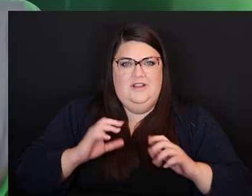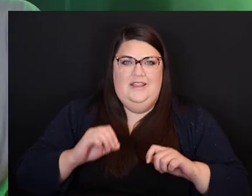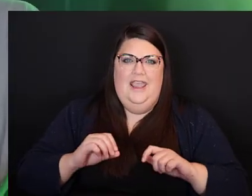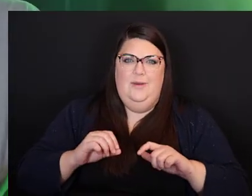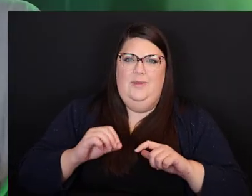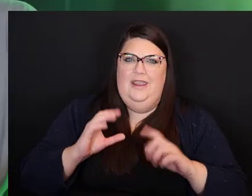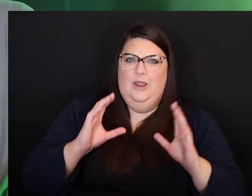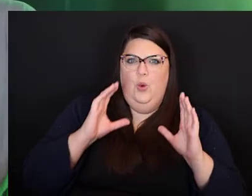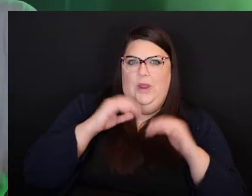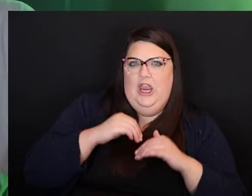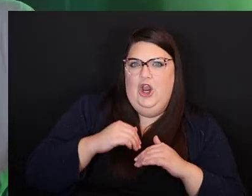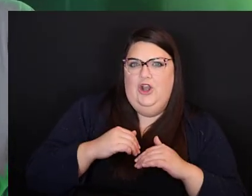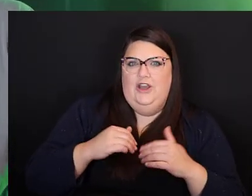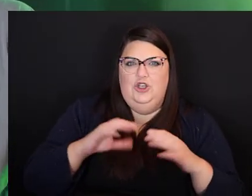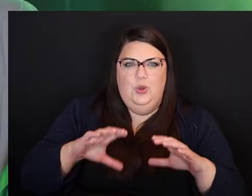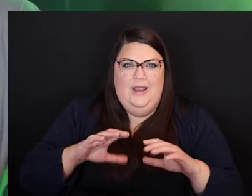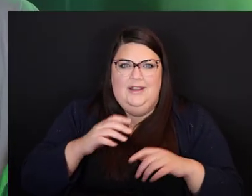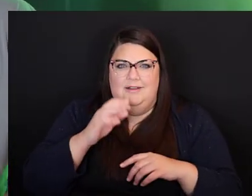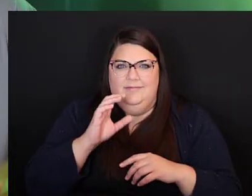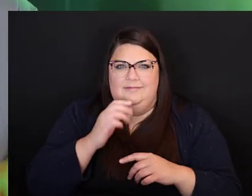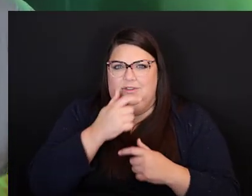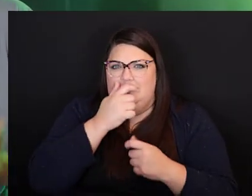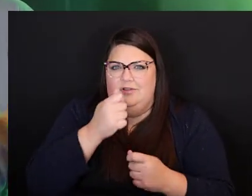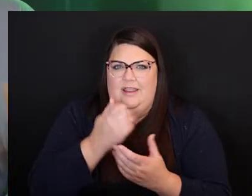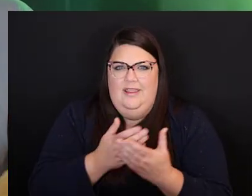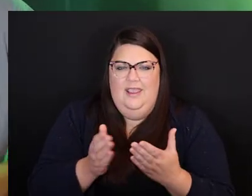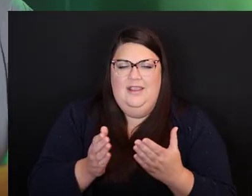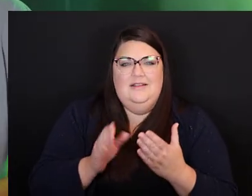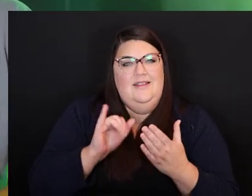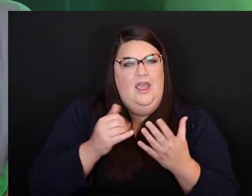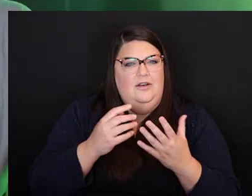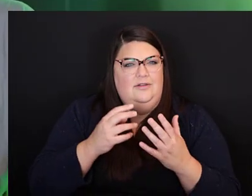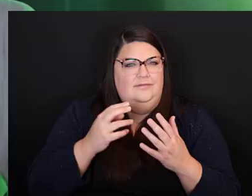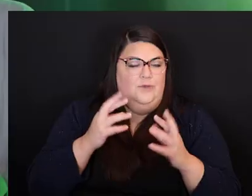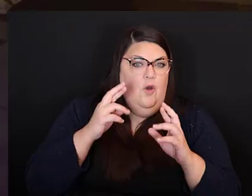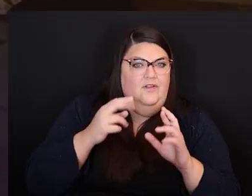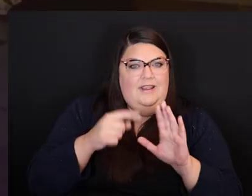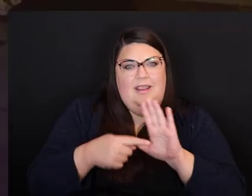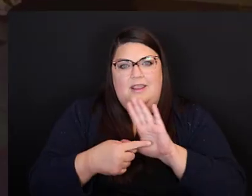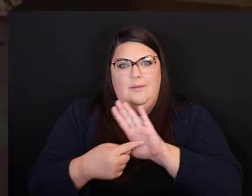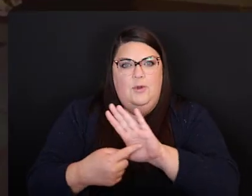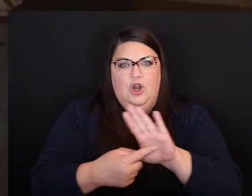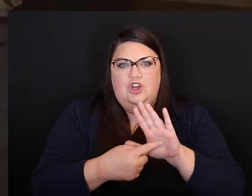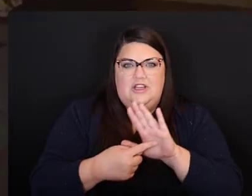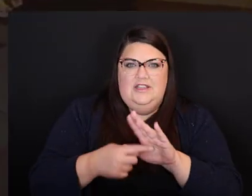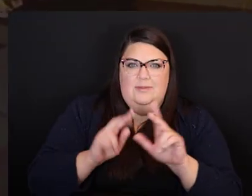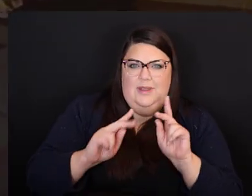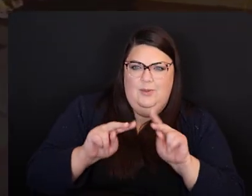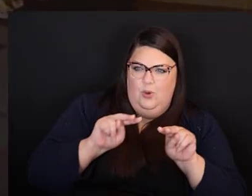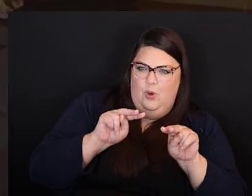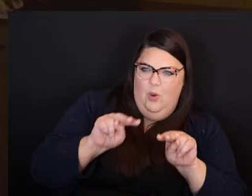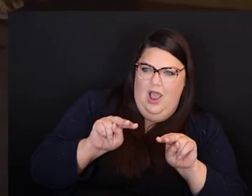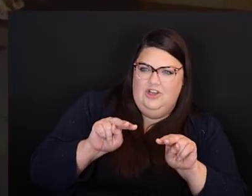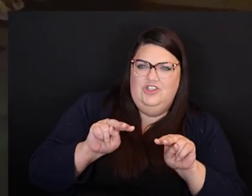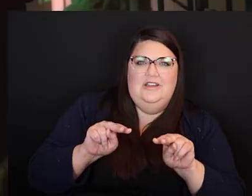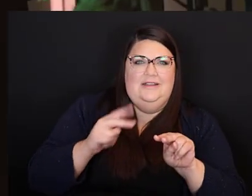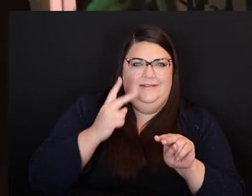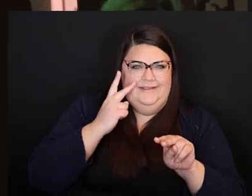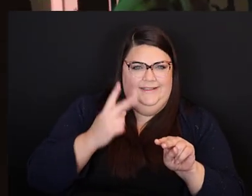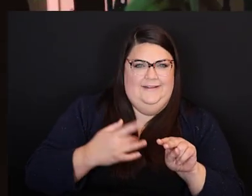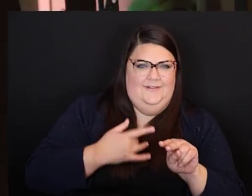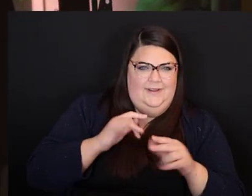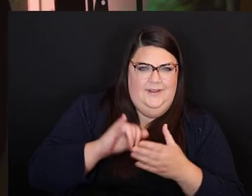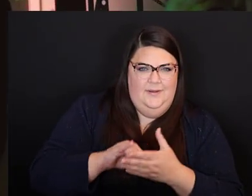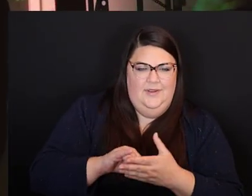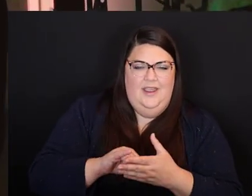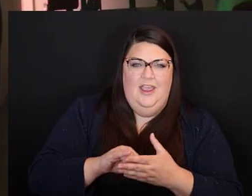dynamically kind of weird and up to strange things that sort of hopefully emerges along the way as people watch the installation.